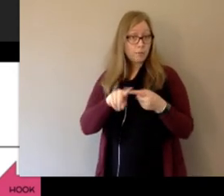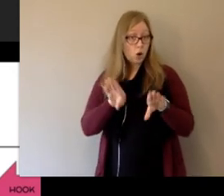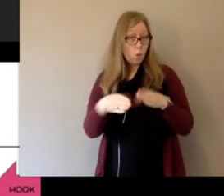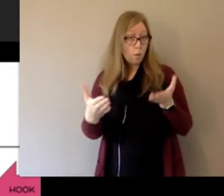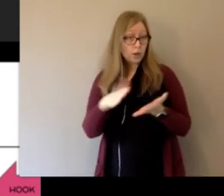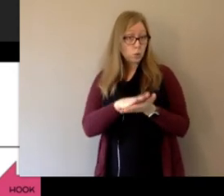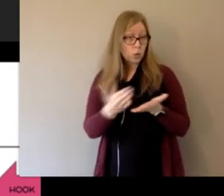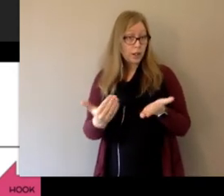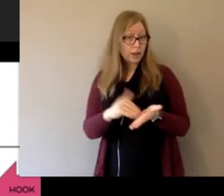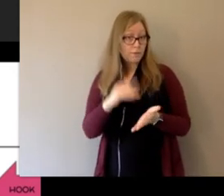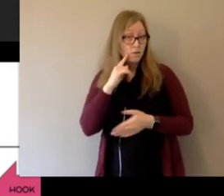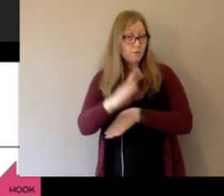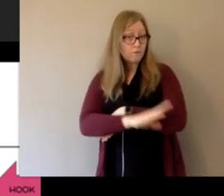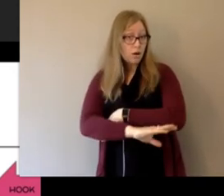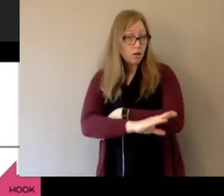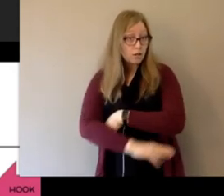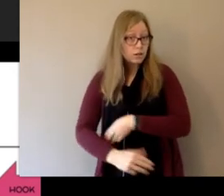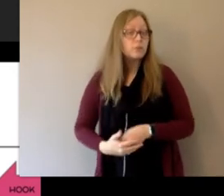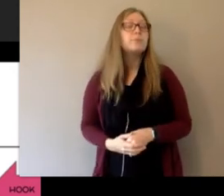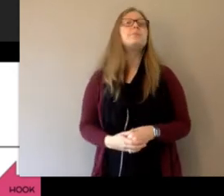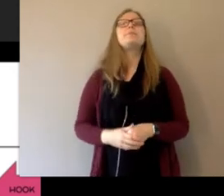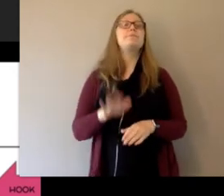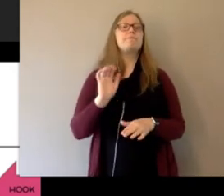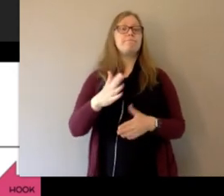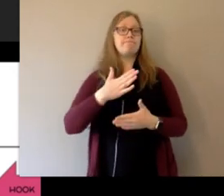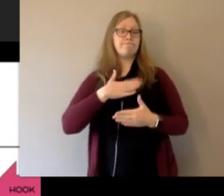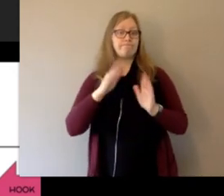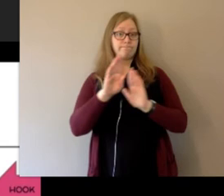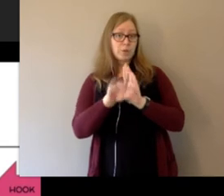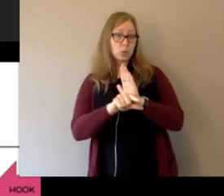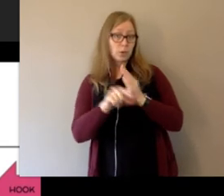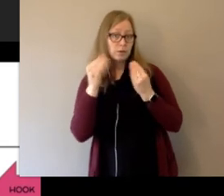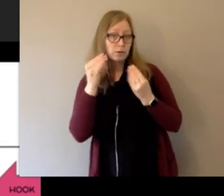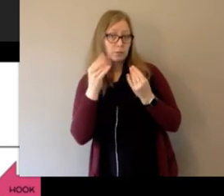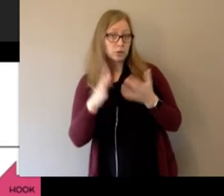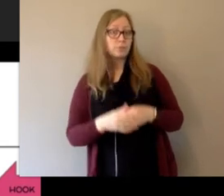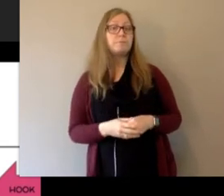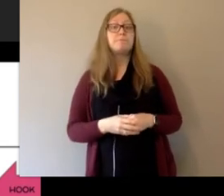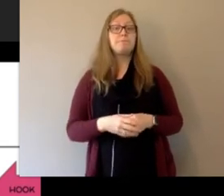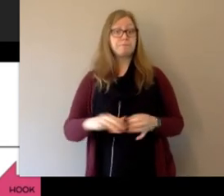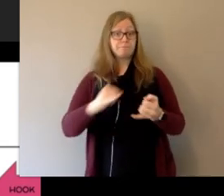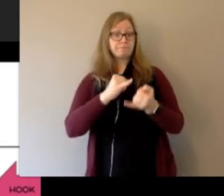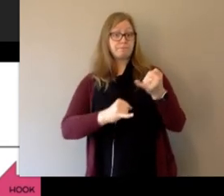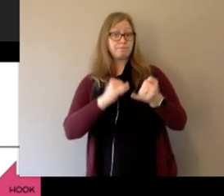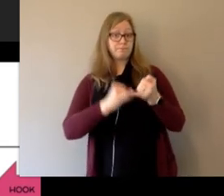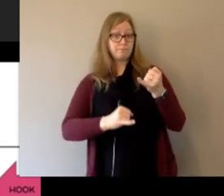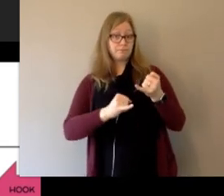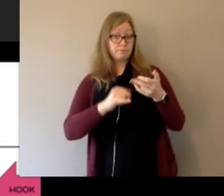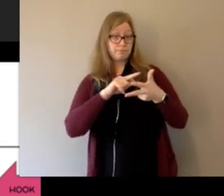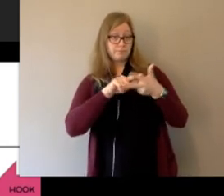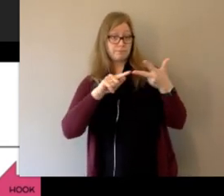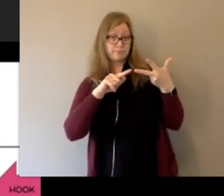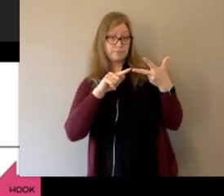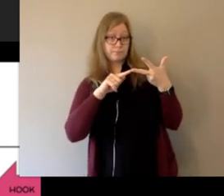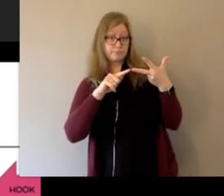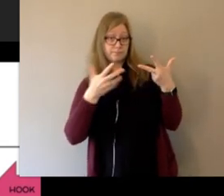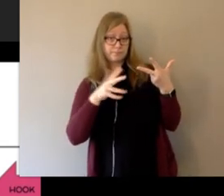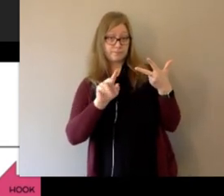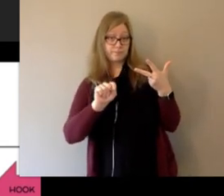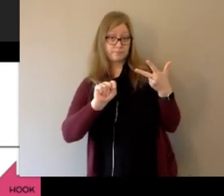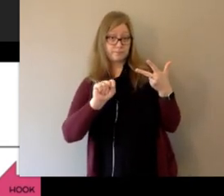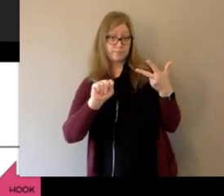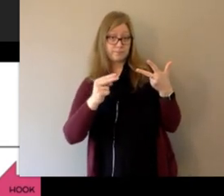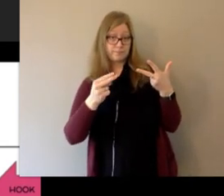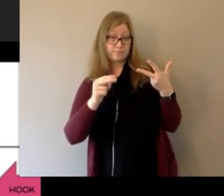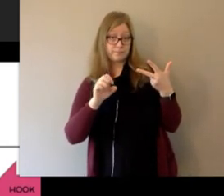fall. So that's my background information. And then the last piece for my introduction is my thesis or my